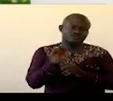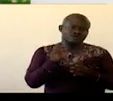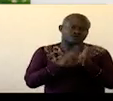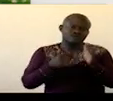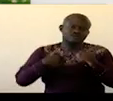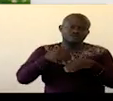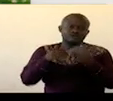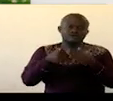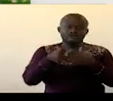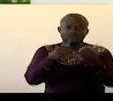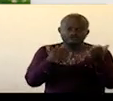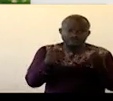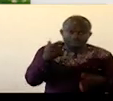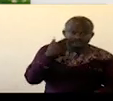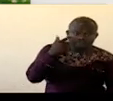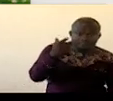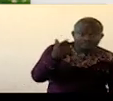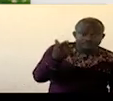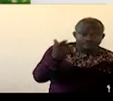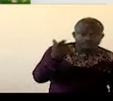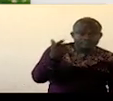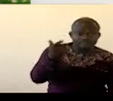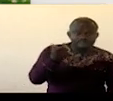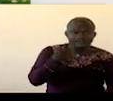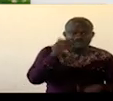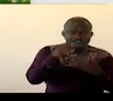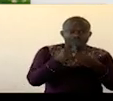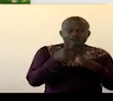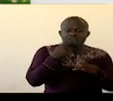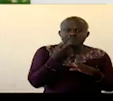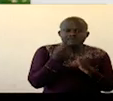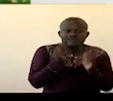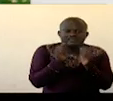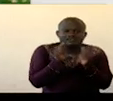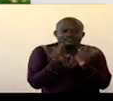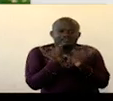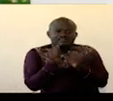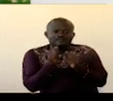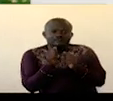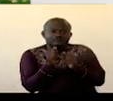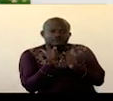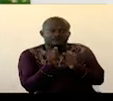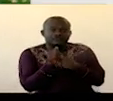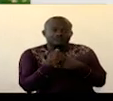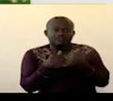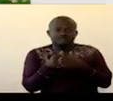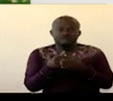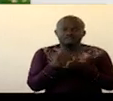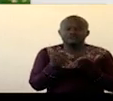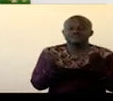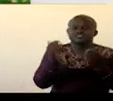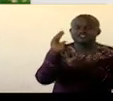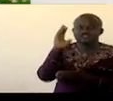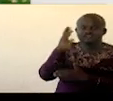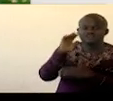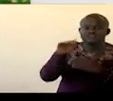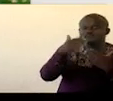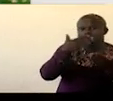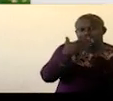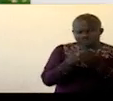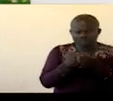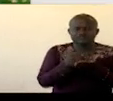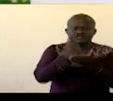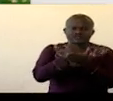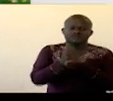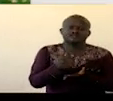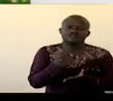call cinchona tree, which produces medicine for malaria. This tree is a very good source of